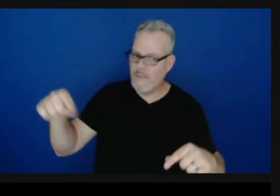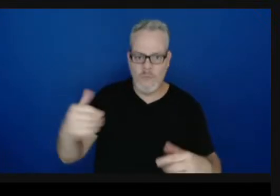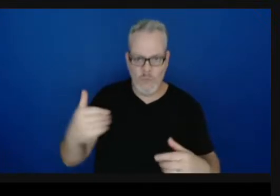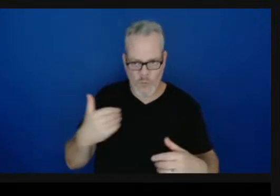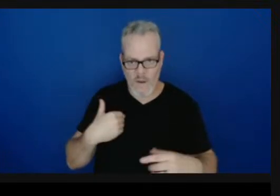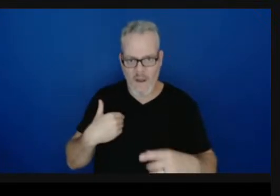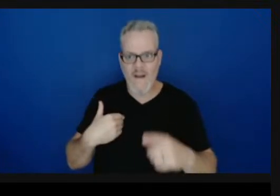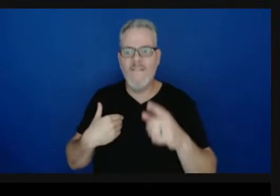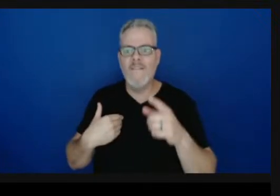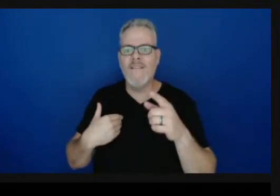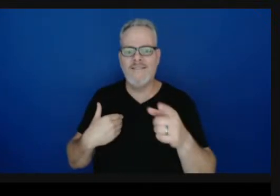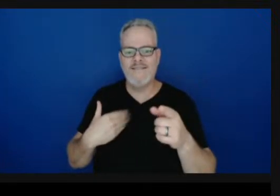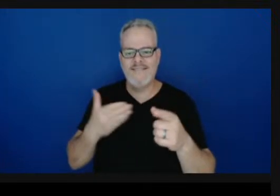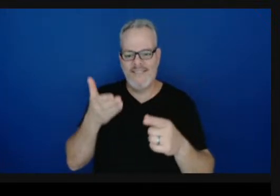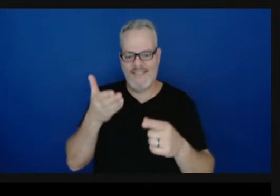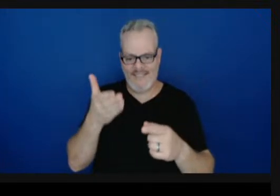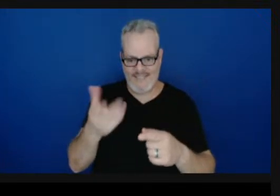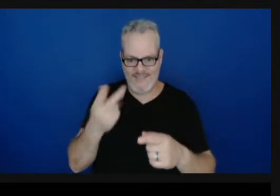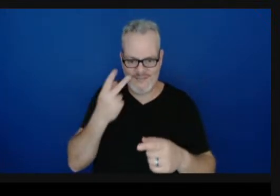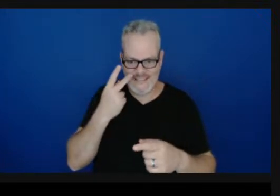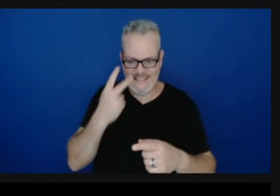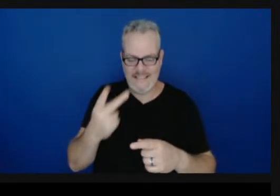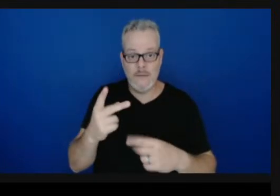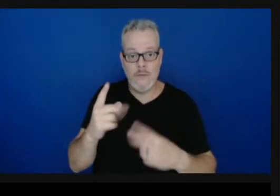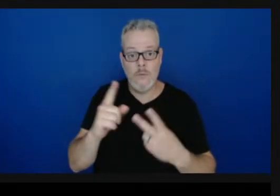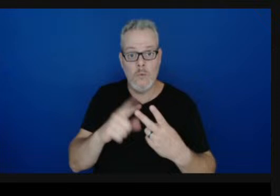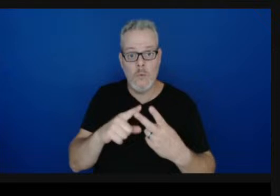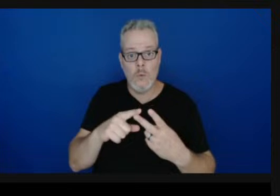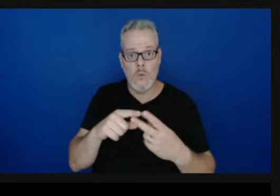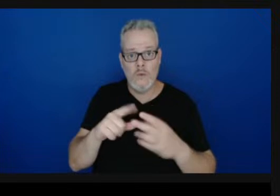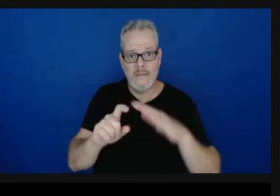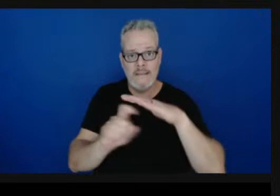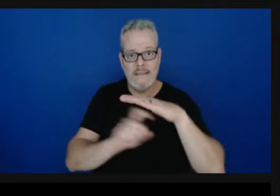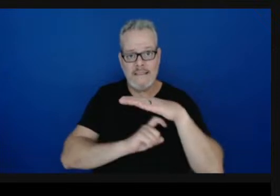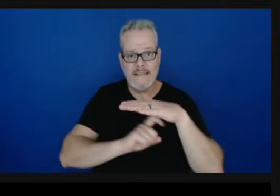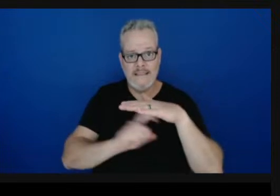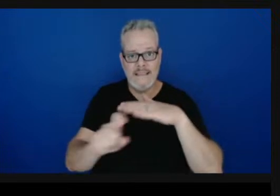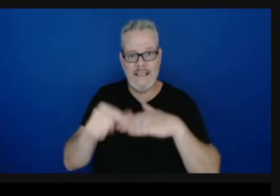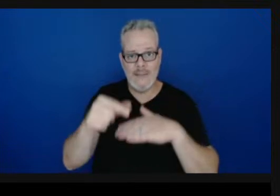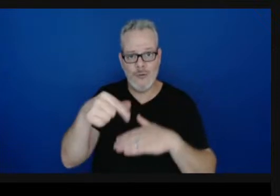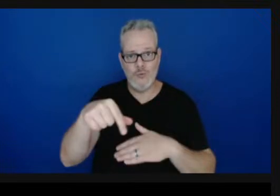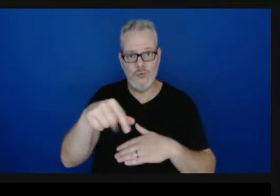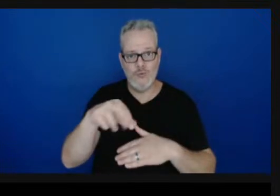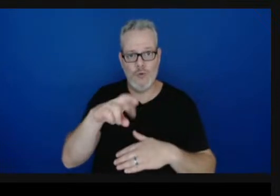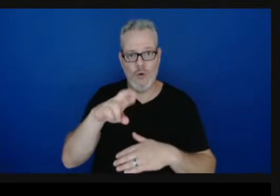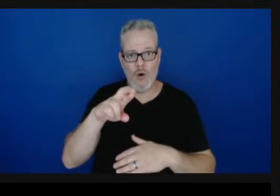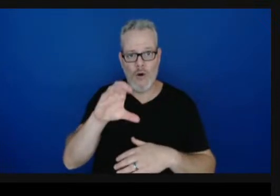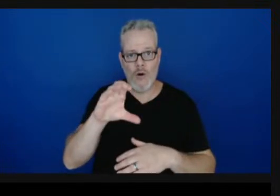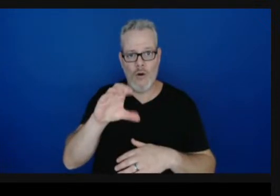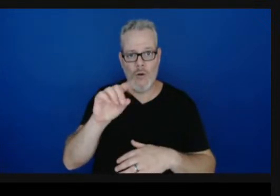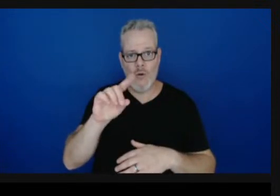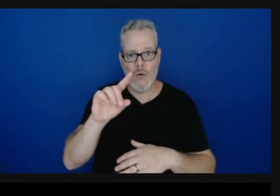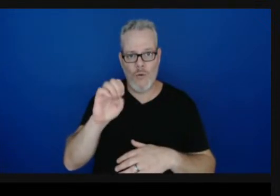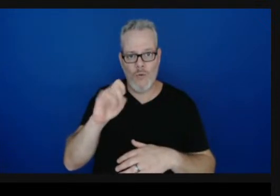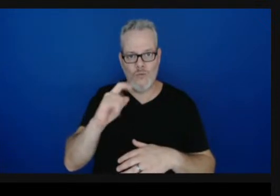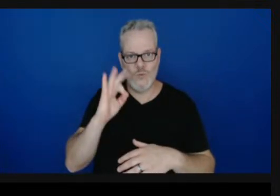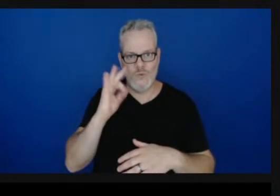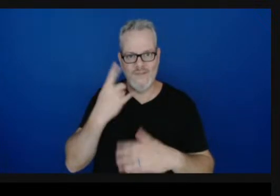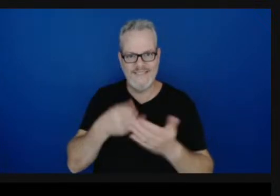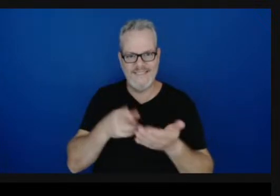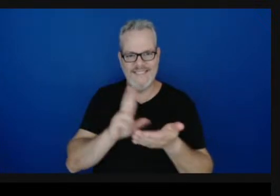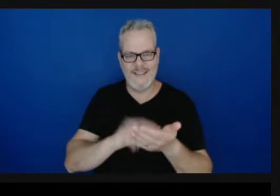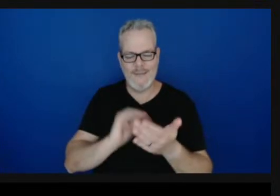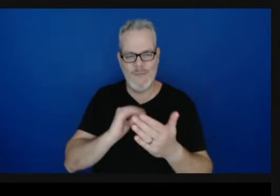go. Or you can scan the QR code and get signed up for our newsletter. That will be out the first month. It'll